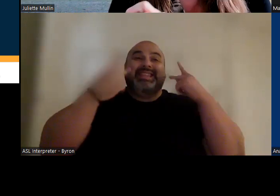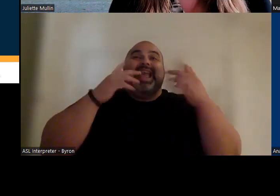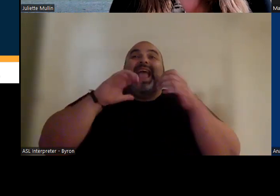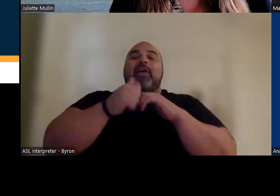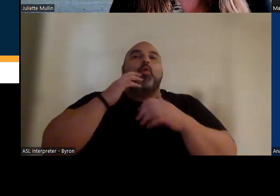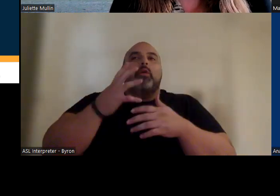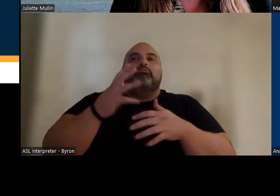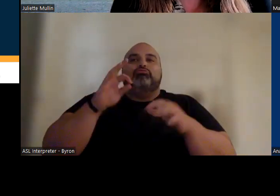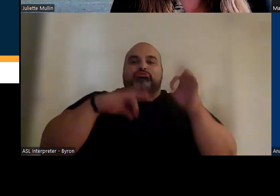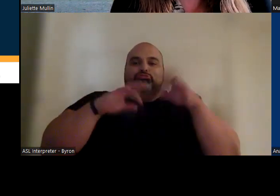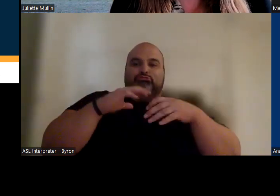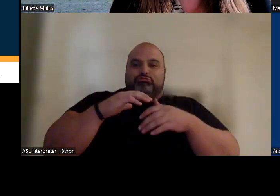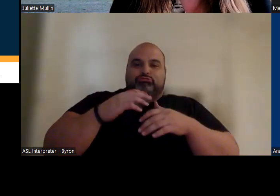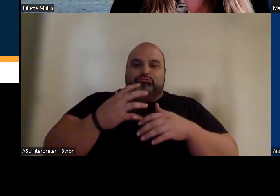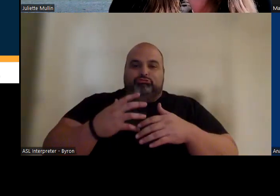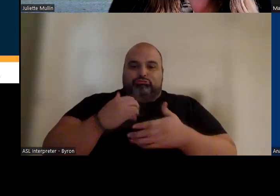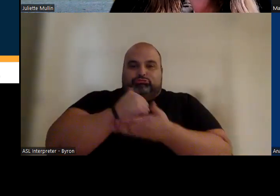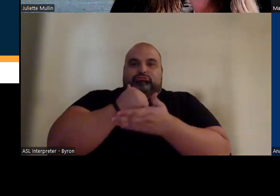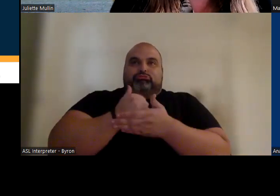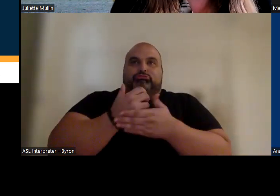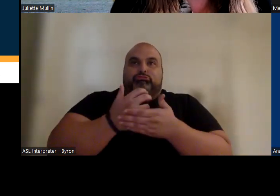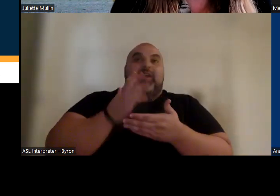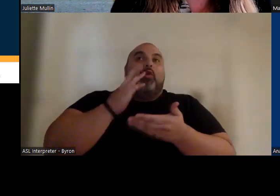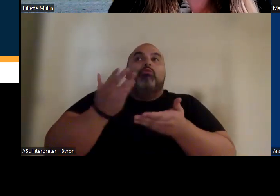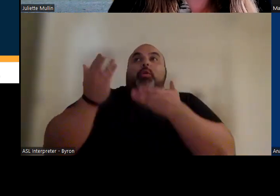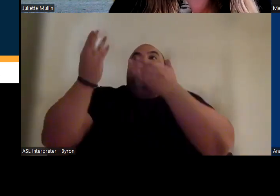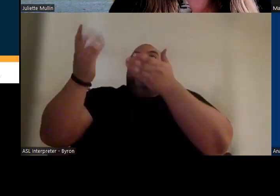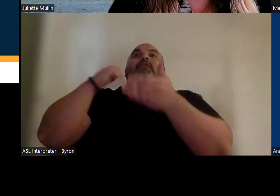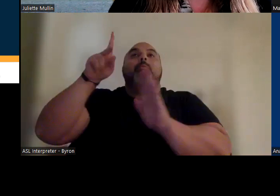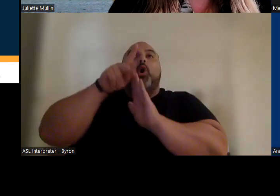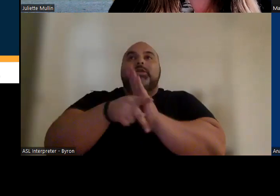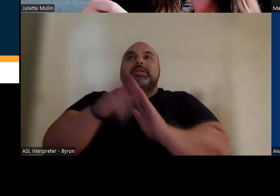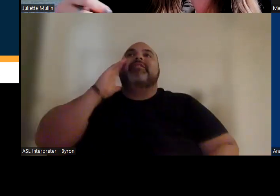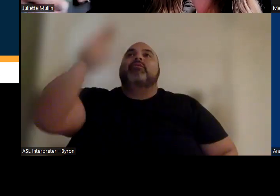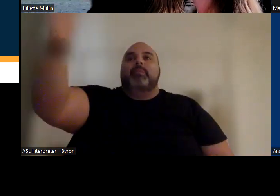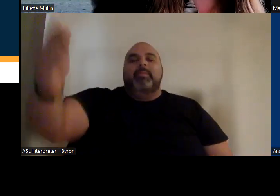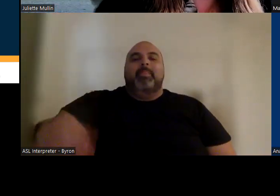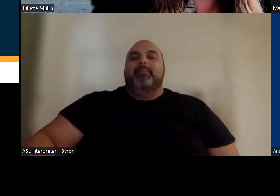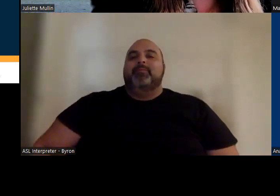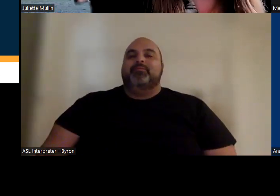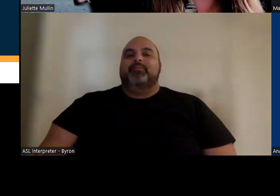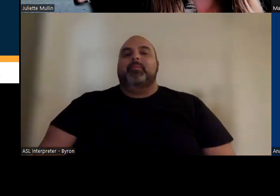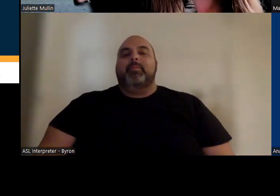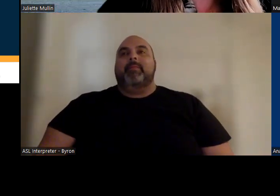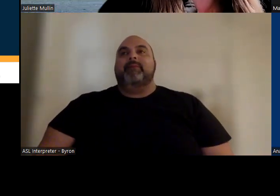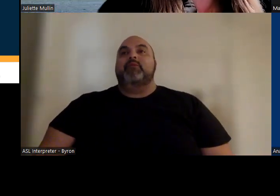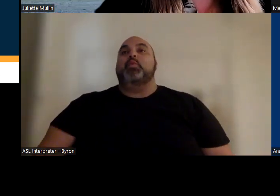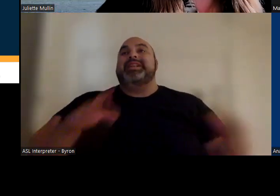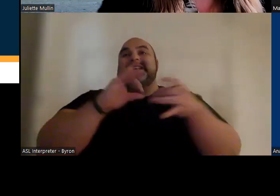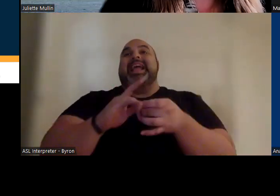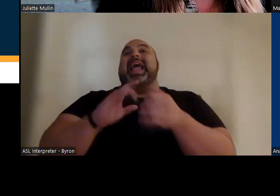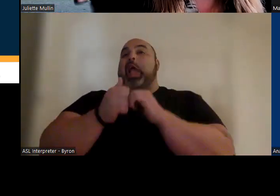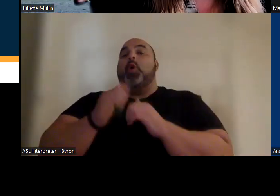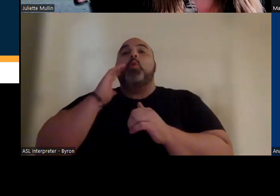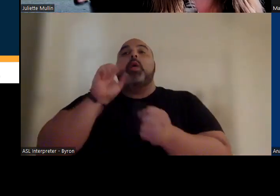towards the recommendations we would make for policies moving forward around how we might approach